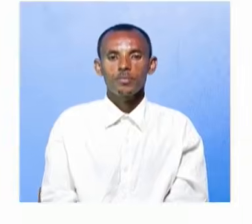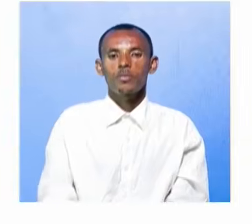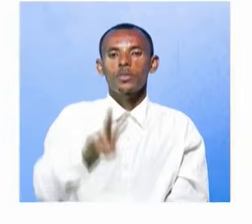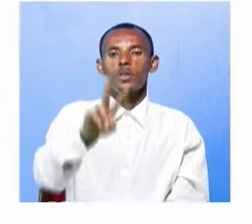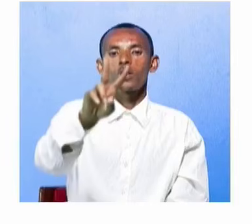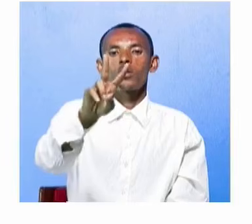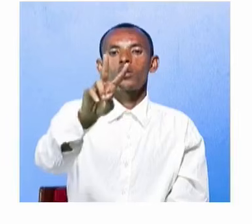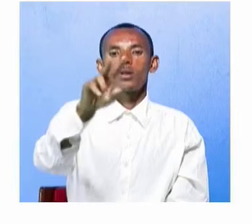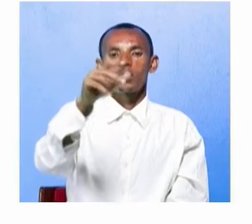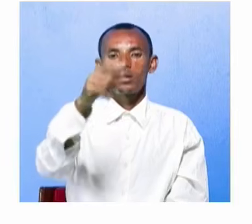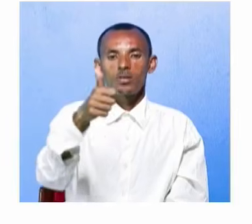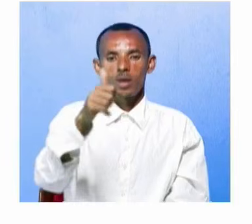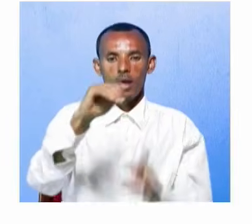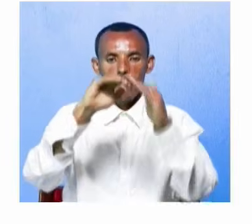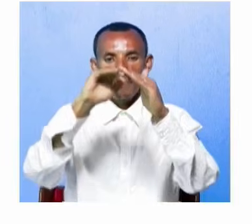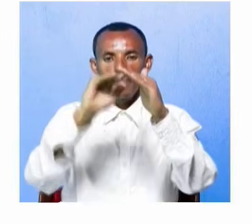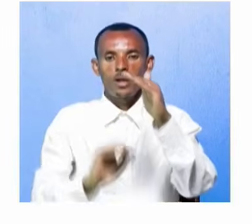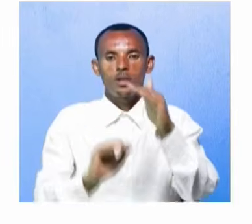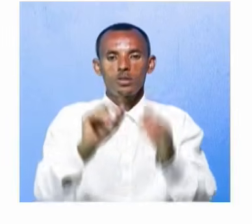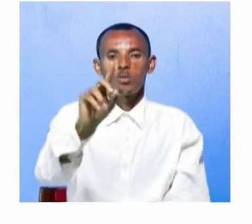2A minus 1